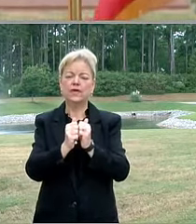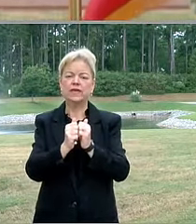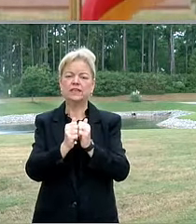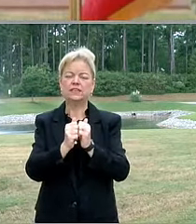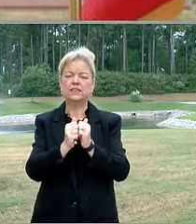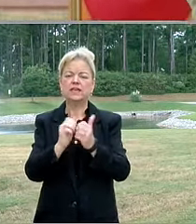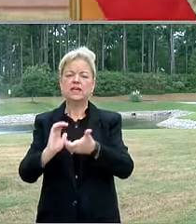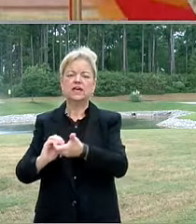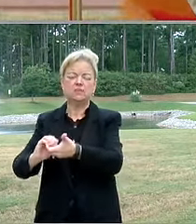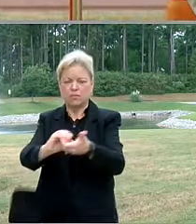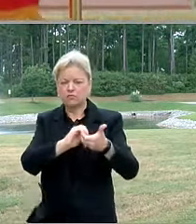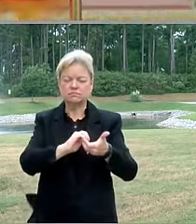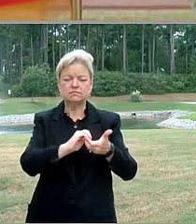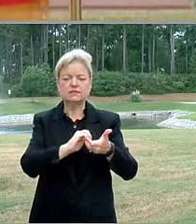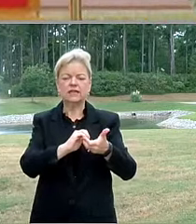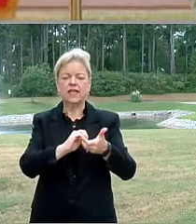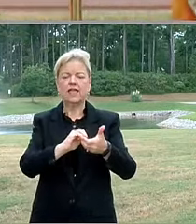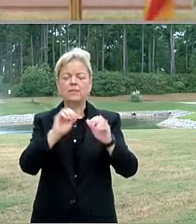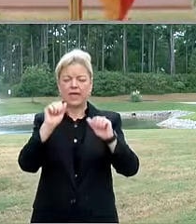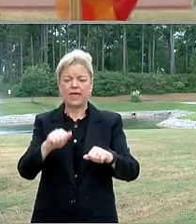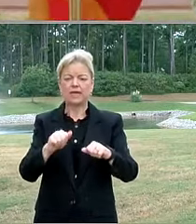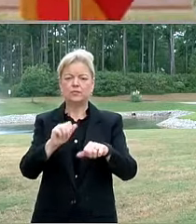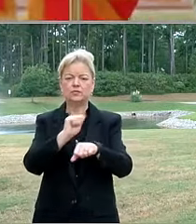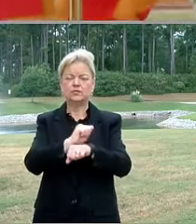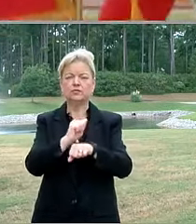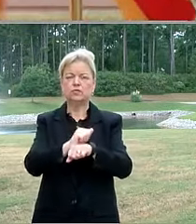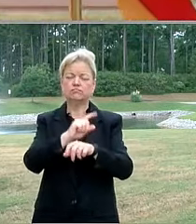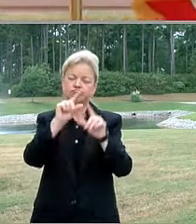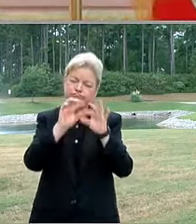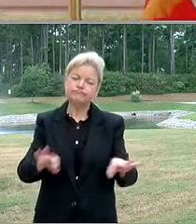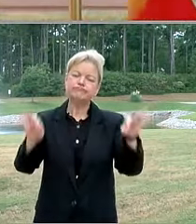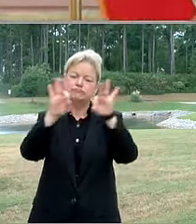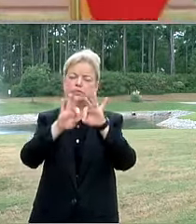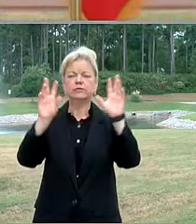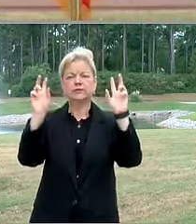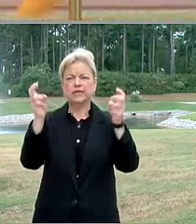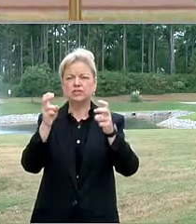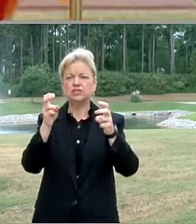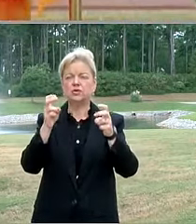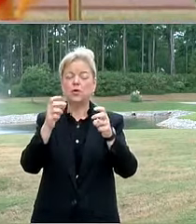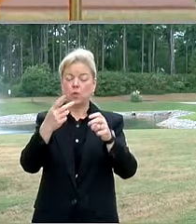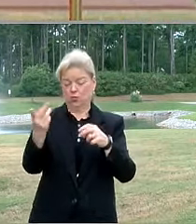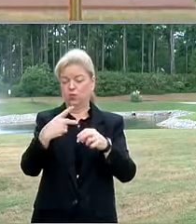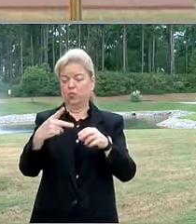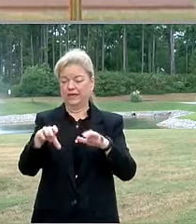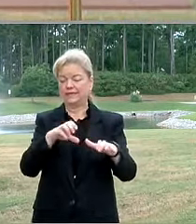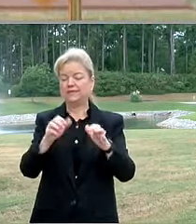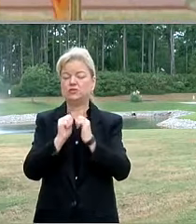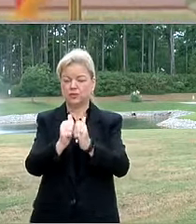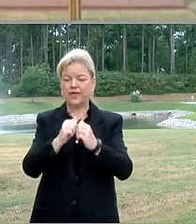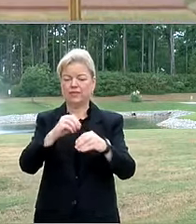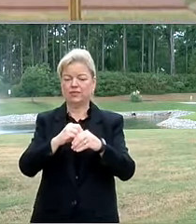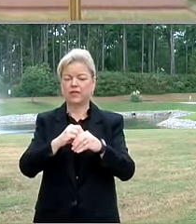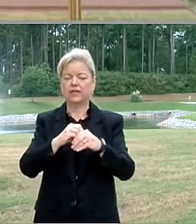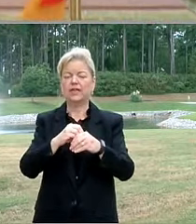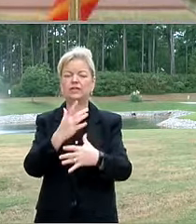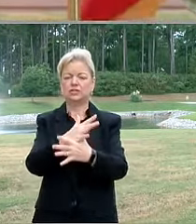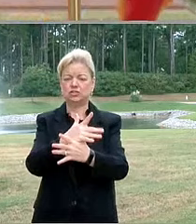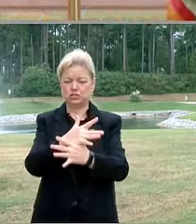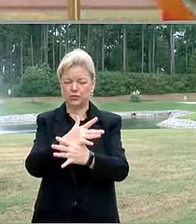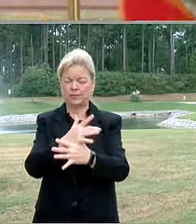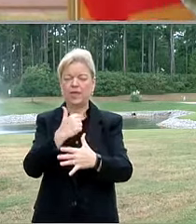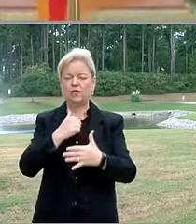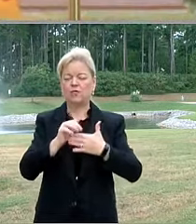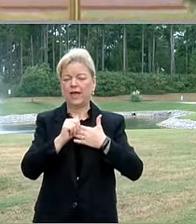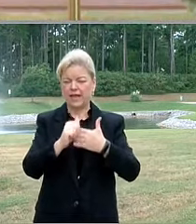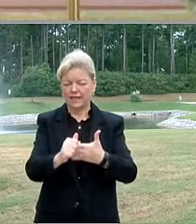alliance, I've seen it being able to work some very critical issues because we did it together in Germany when I was the commander of the